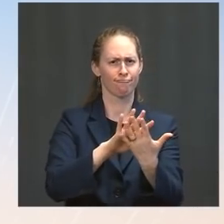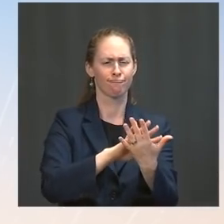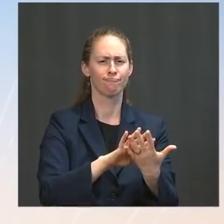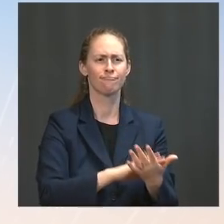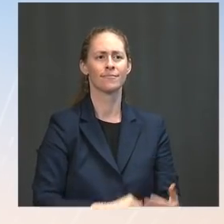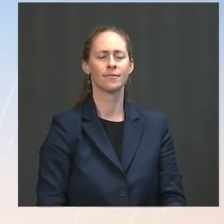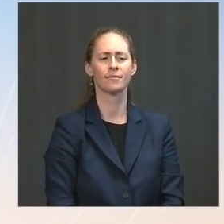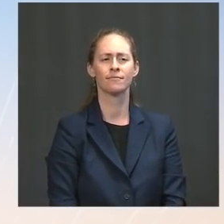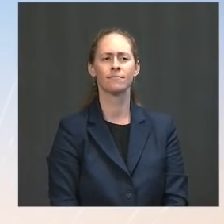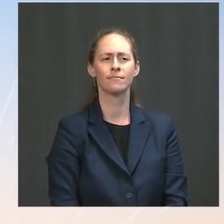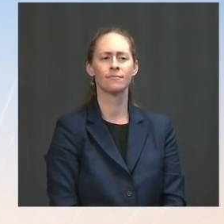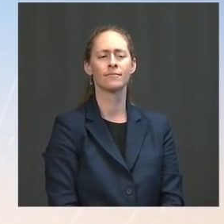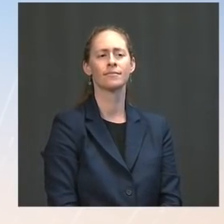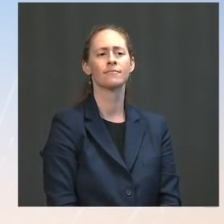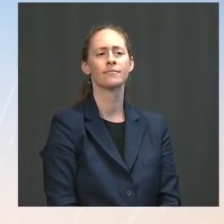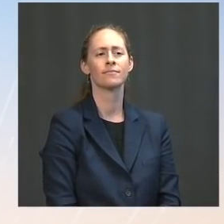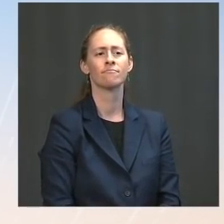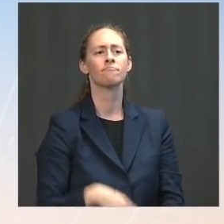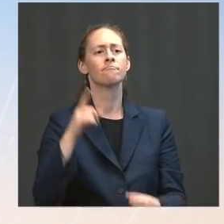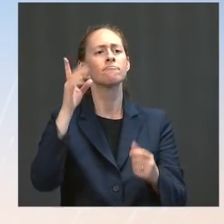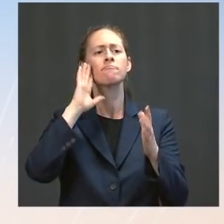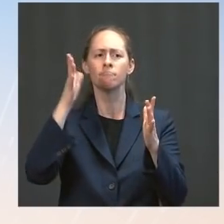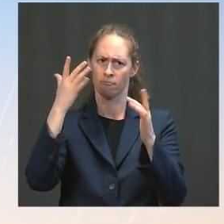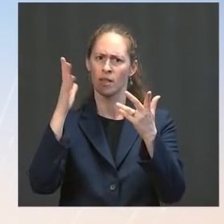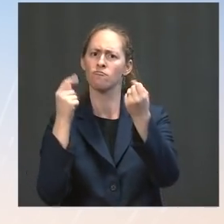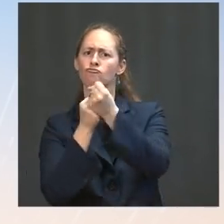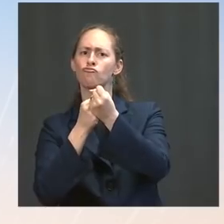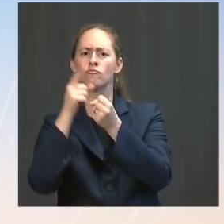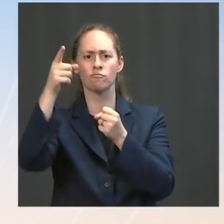for not only the legislation but for the American people,